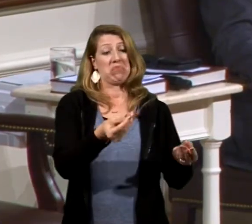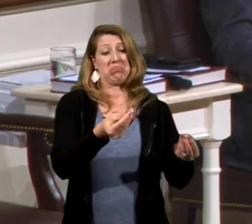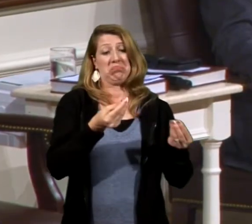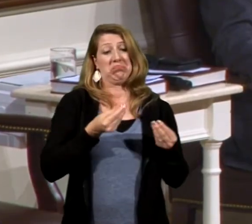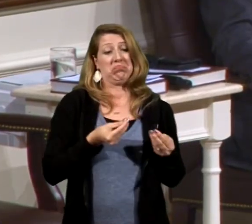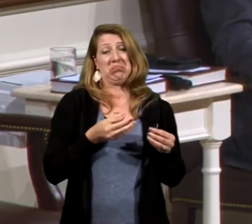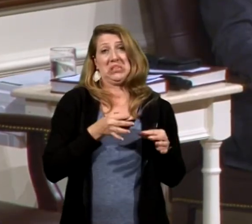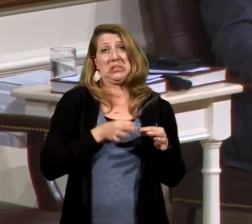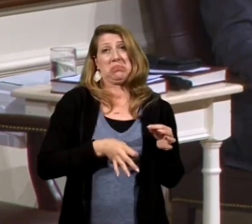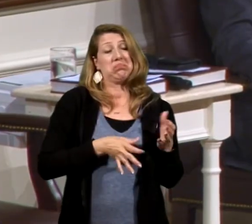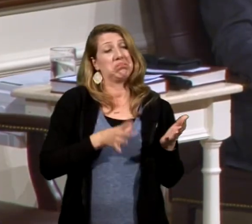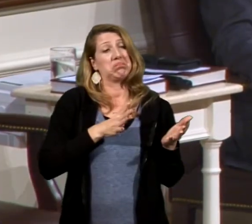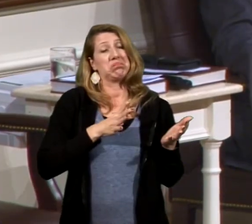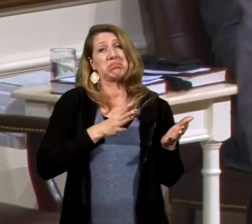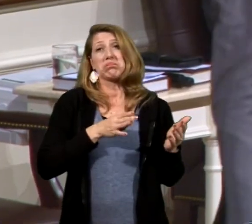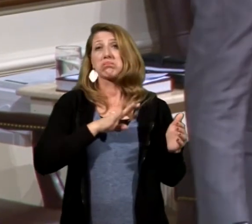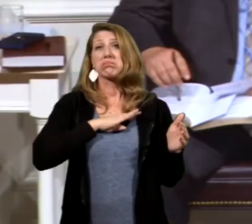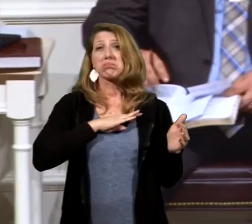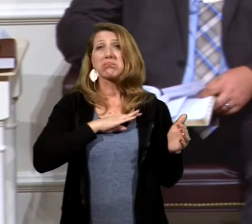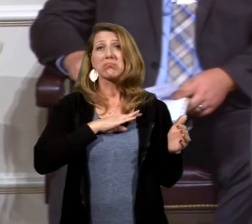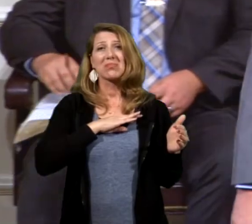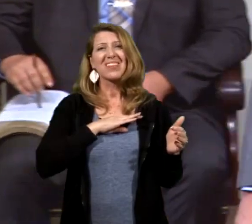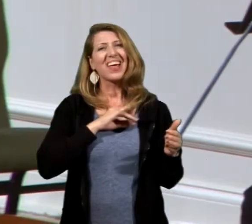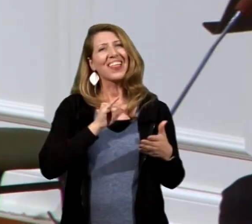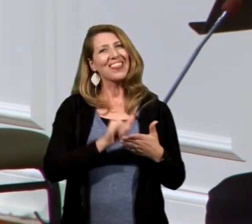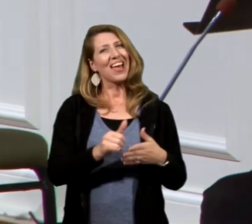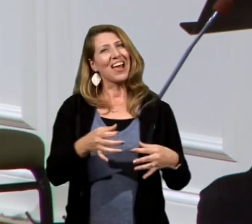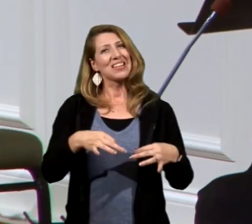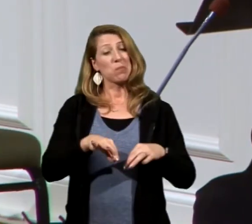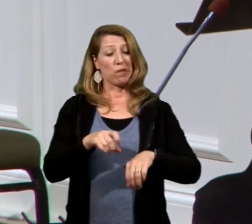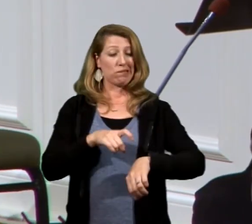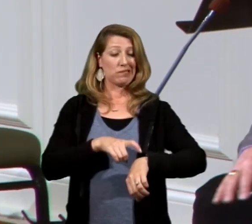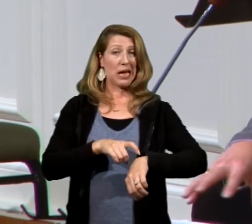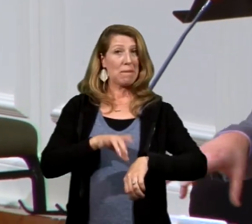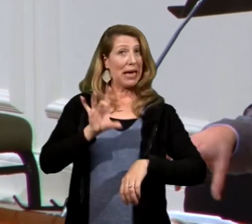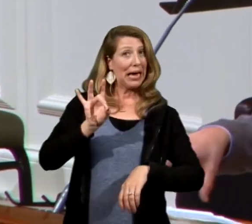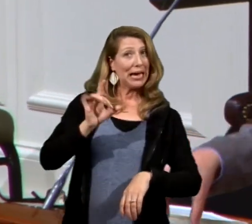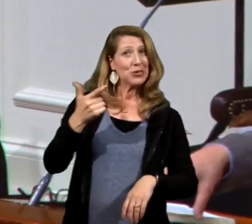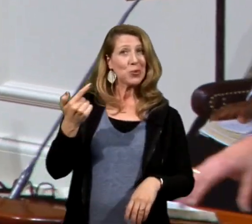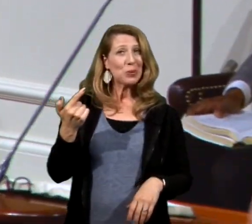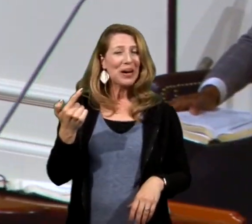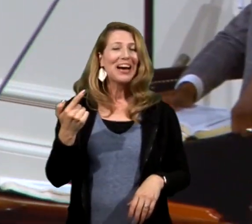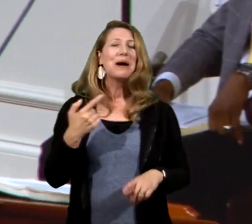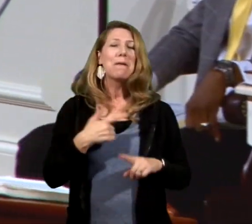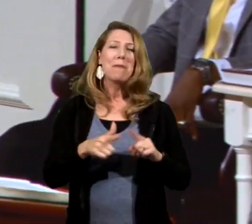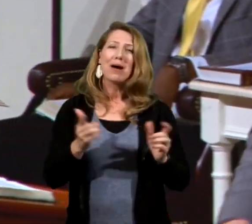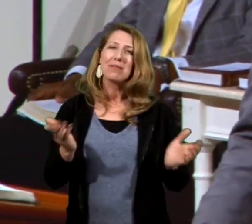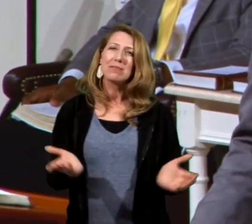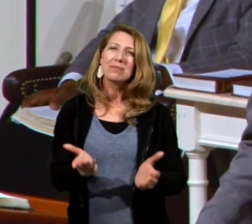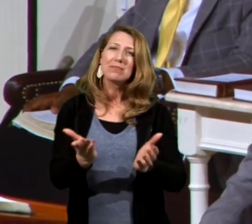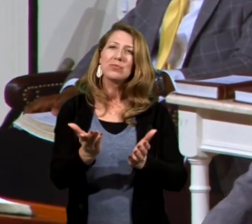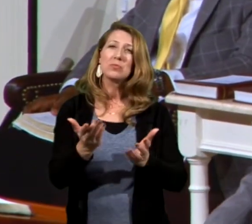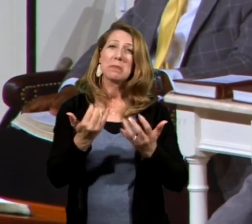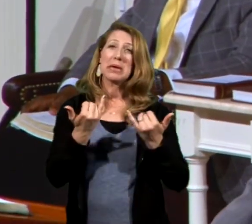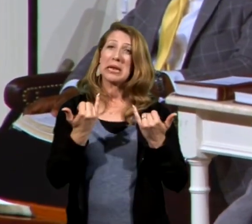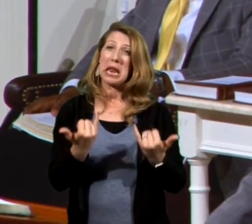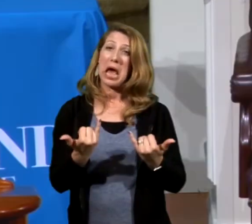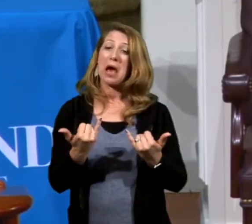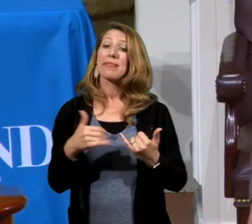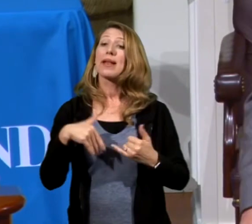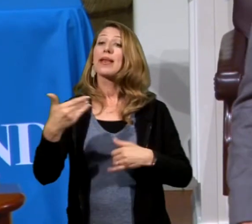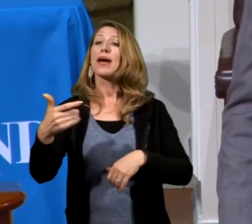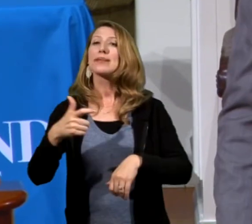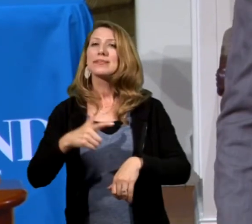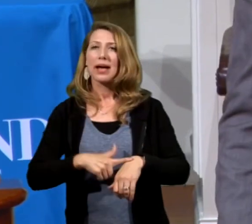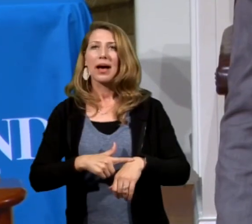simplest was. I think it'd be important for us, and it's 8:21, but I want to encourage you, maybe between now and the next time we talk about